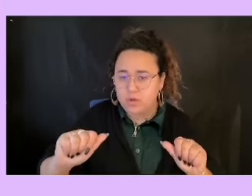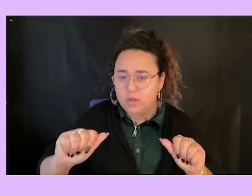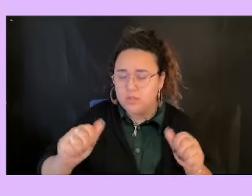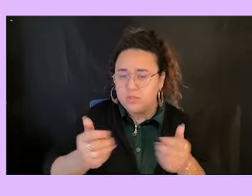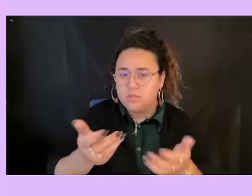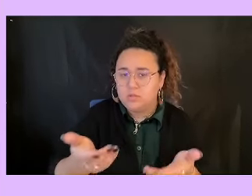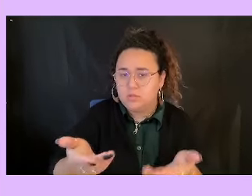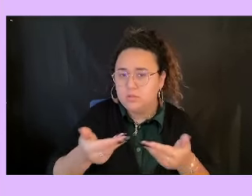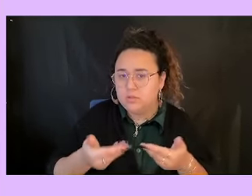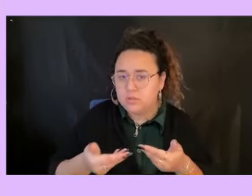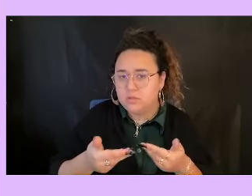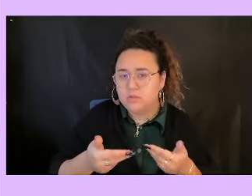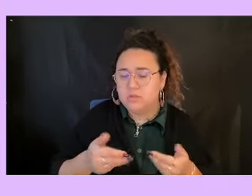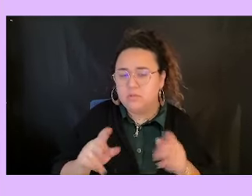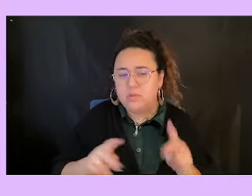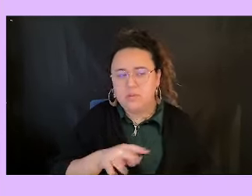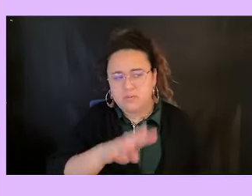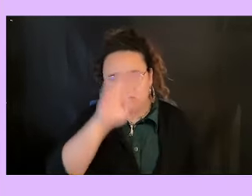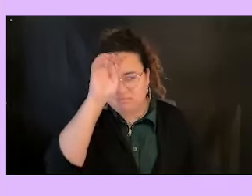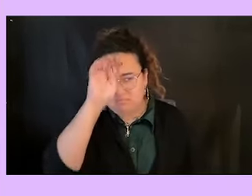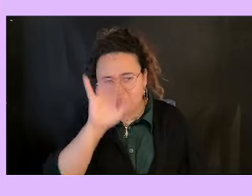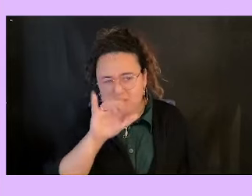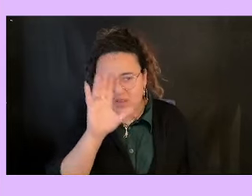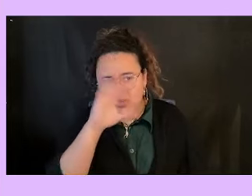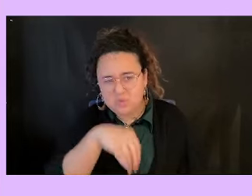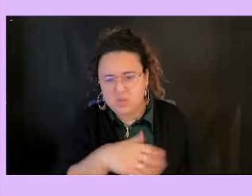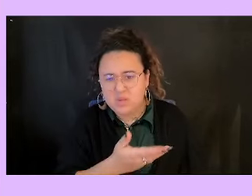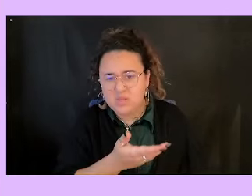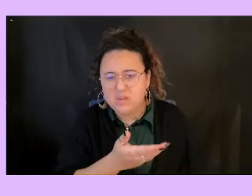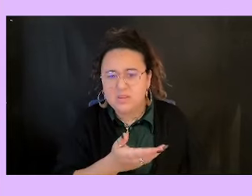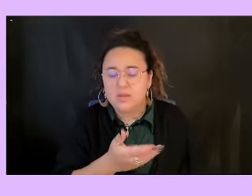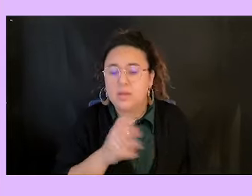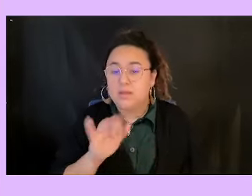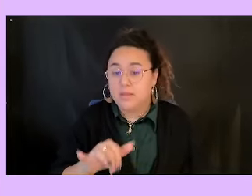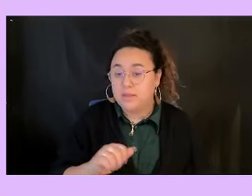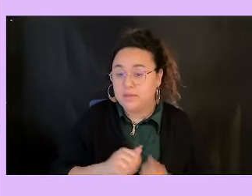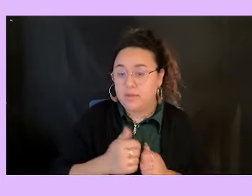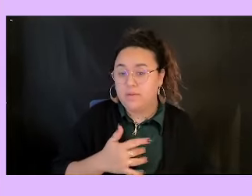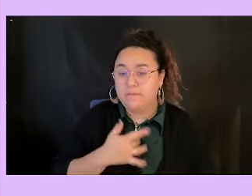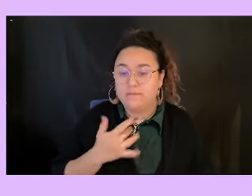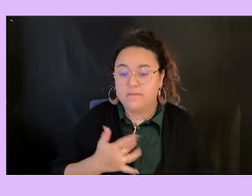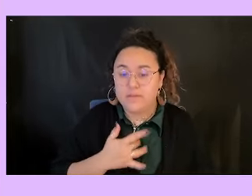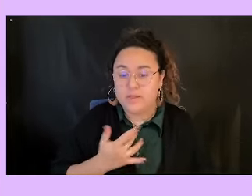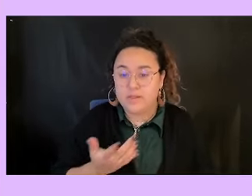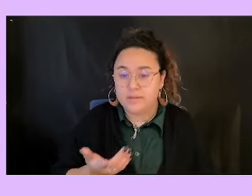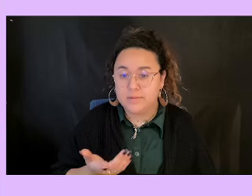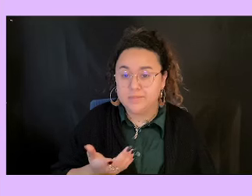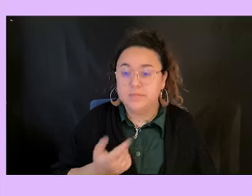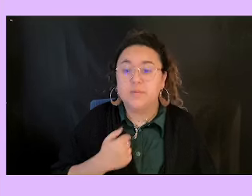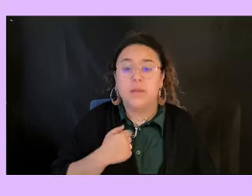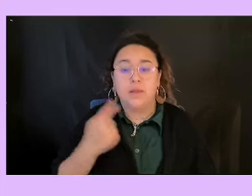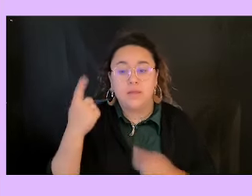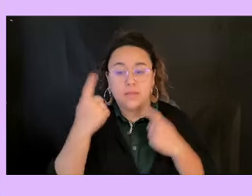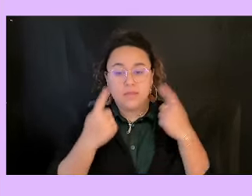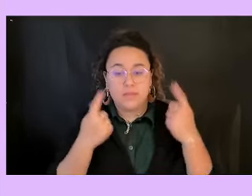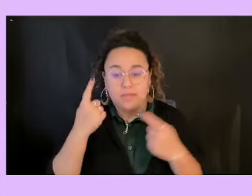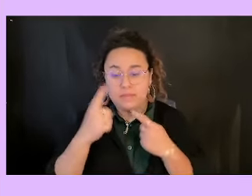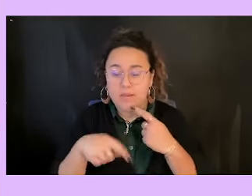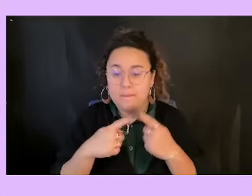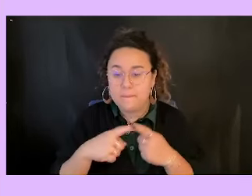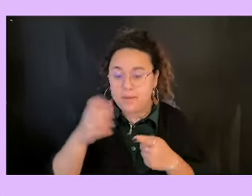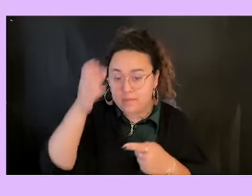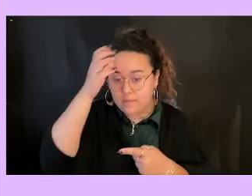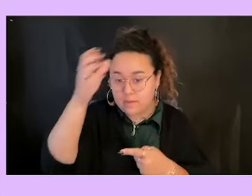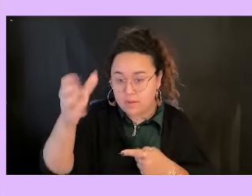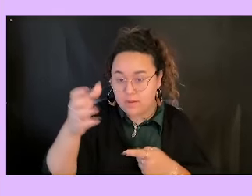puzzling. That's weird. Sorry, that's how I feel. And then we're thinking about this notion of